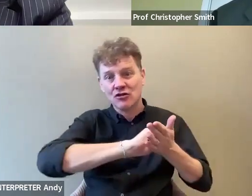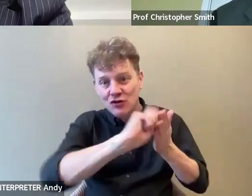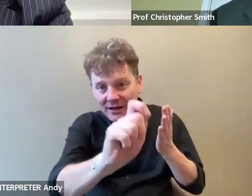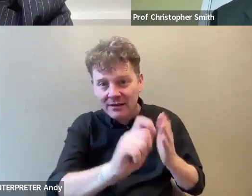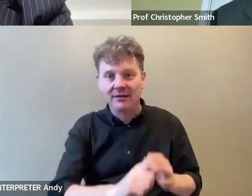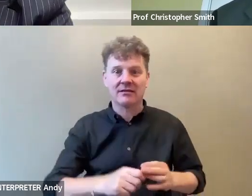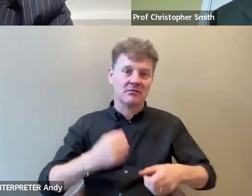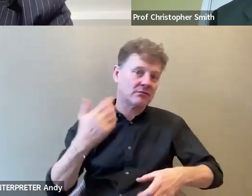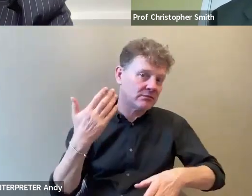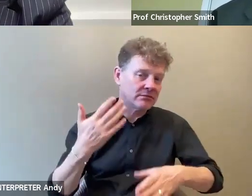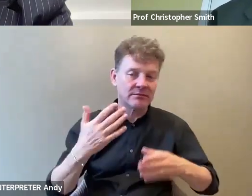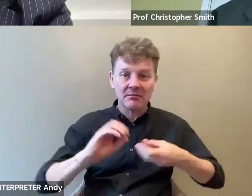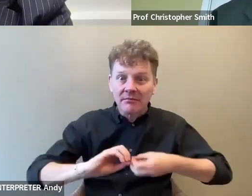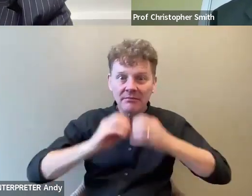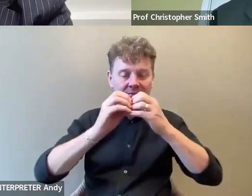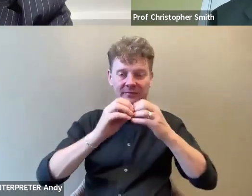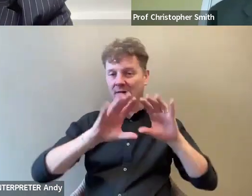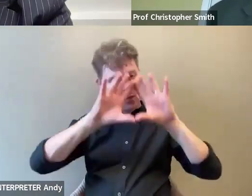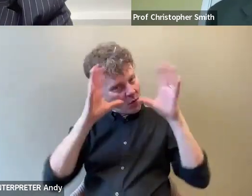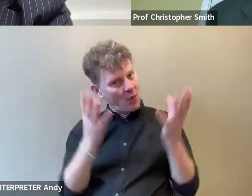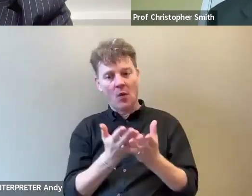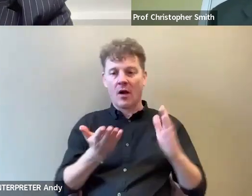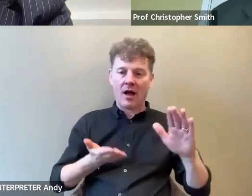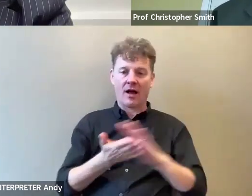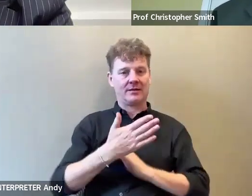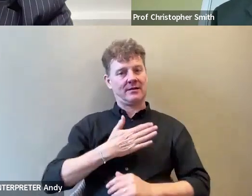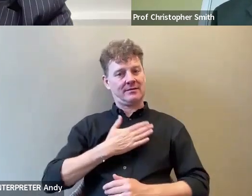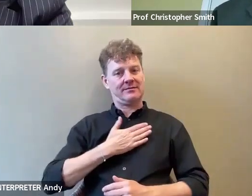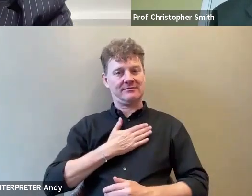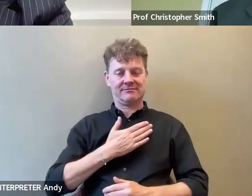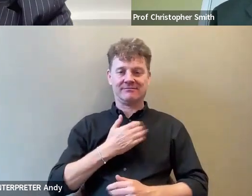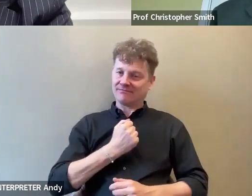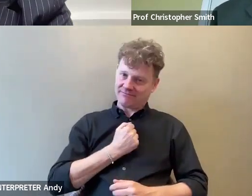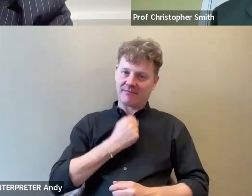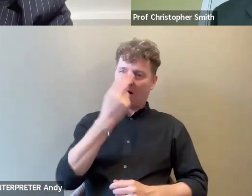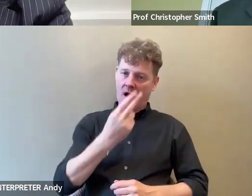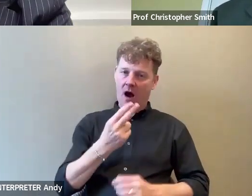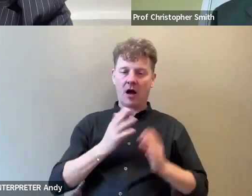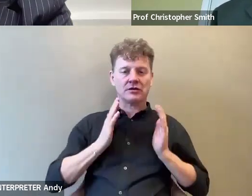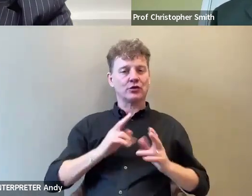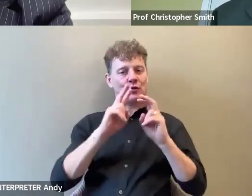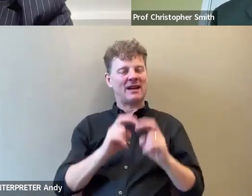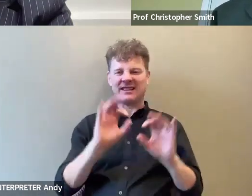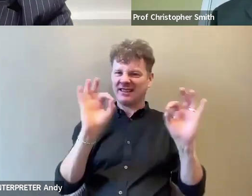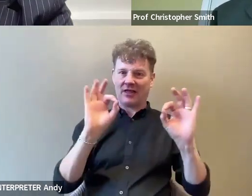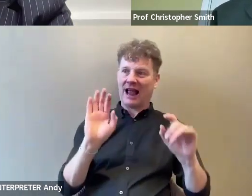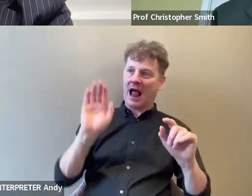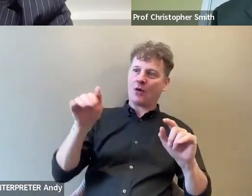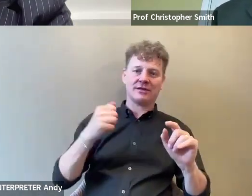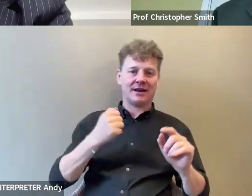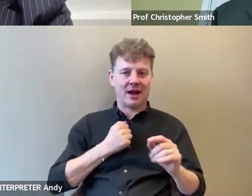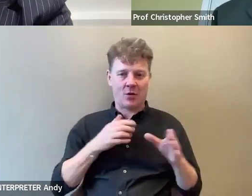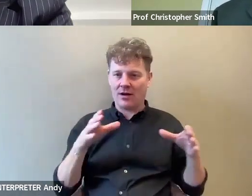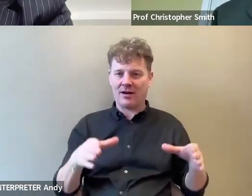in the ground. That's all us, that's all what we study. So nothing is outside, and we need to gather as